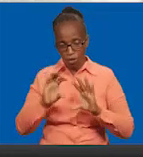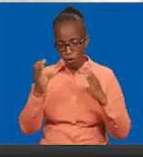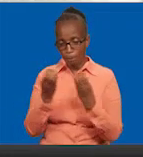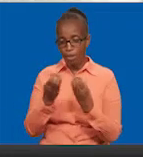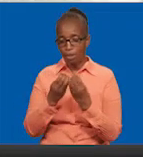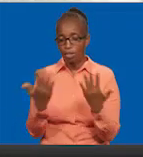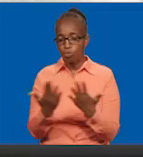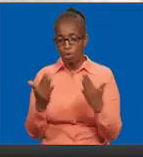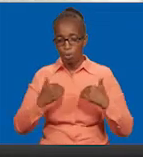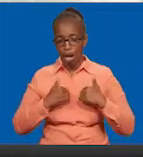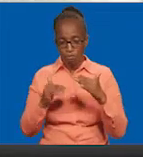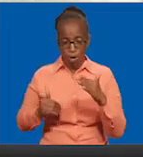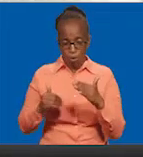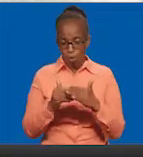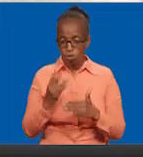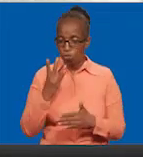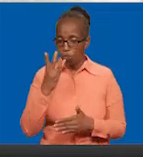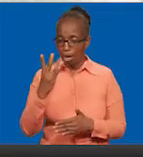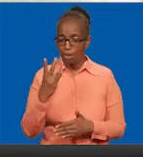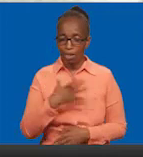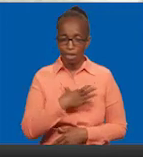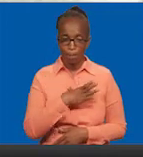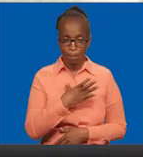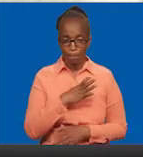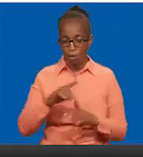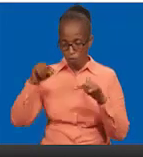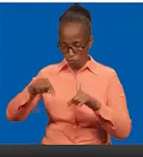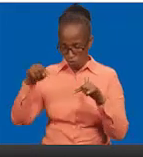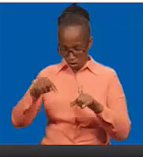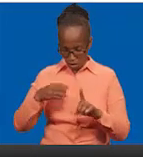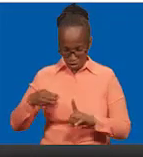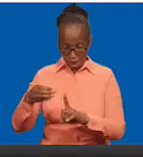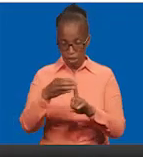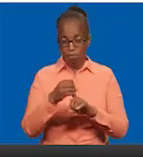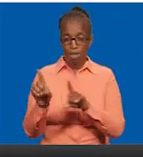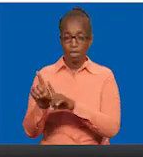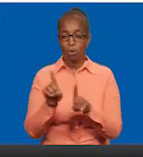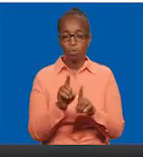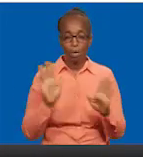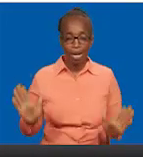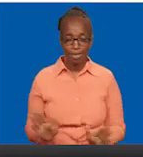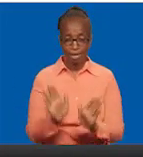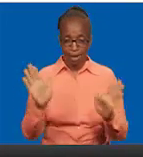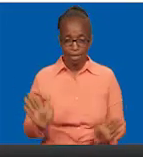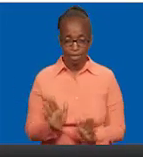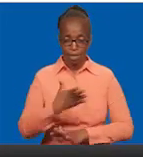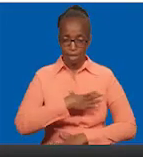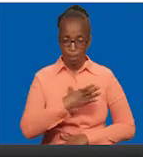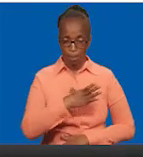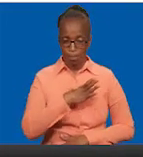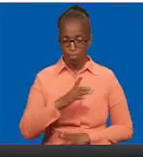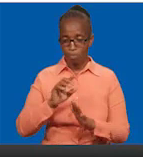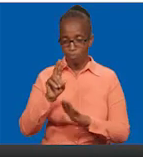in the East African community where we have close to 400 million people. For this achievement, but also encourage